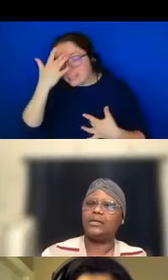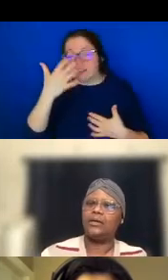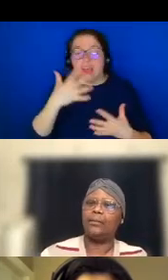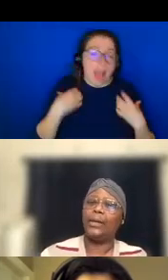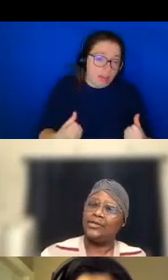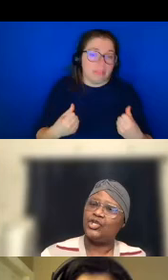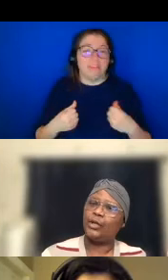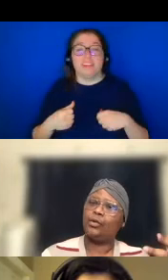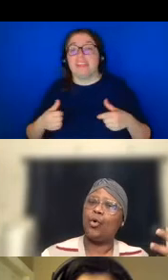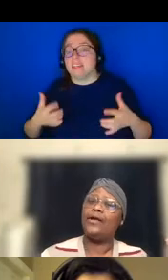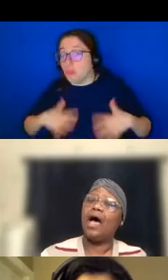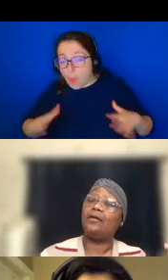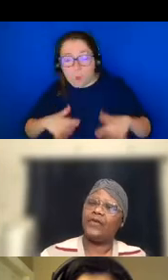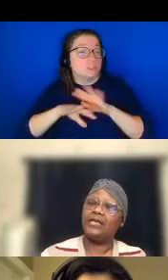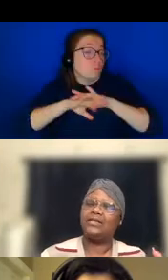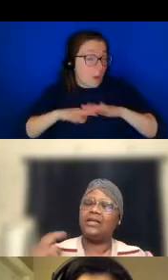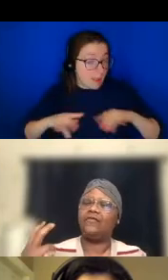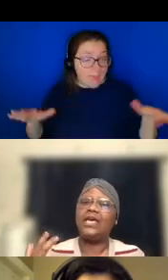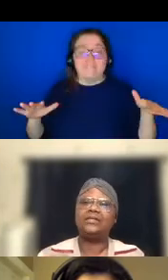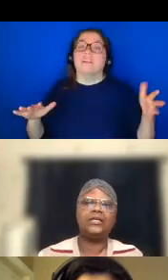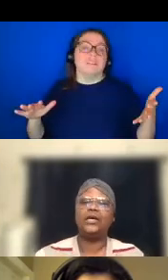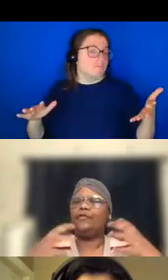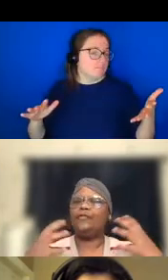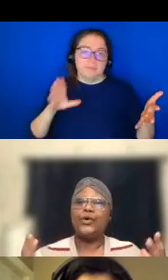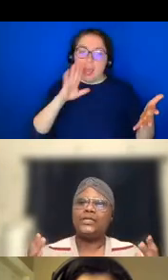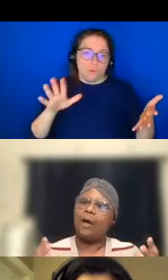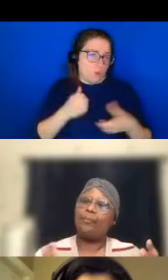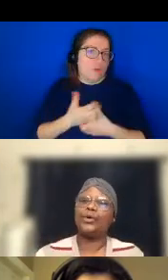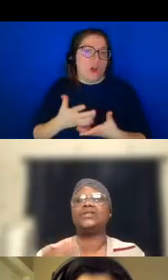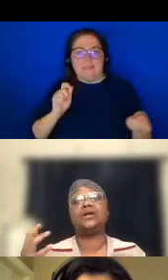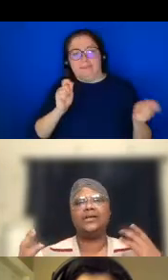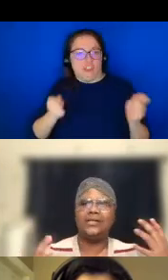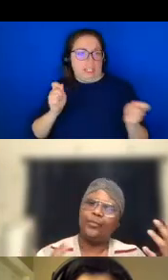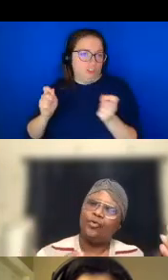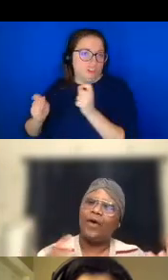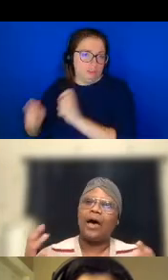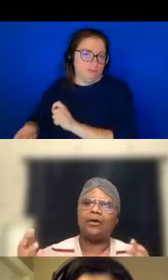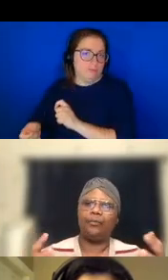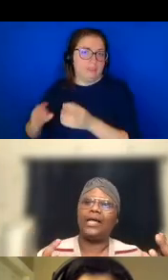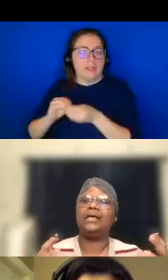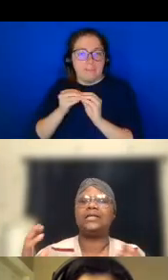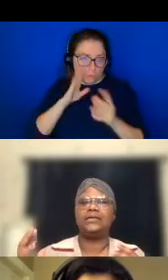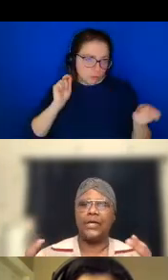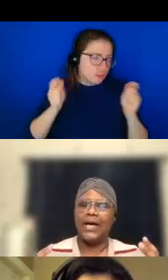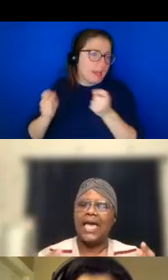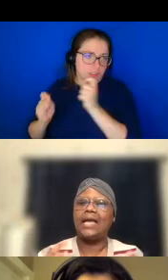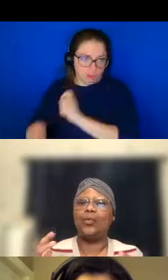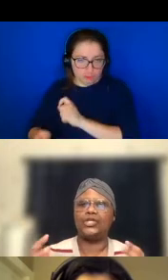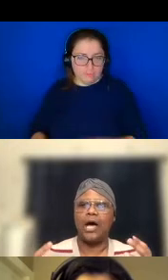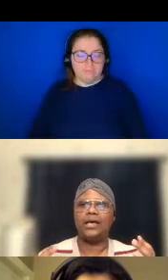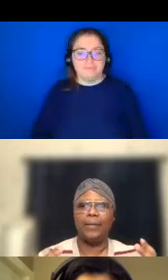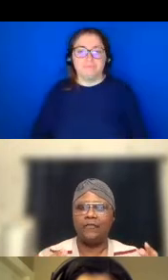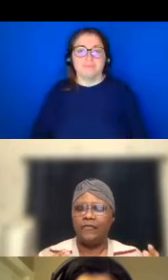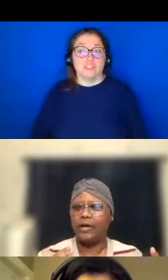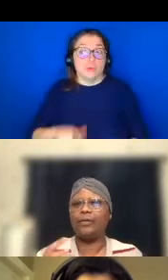was blanchable or not fixed and fixed, those numbers start to move out of place. And so again, we're